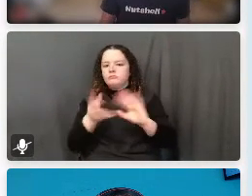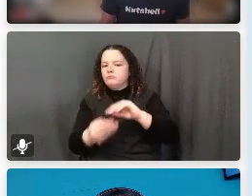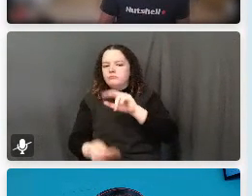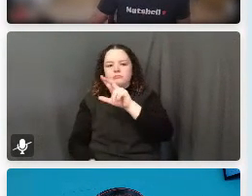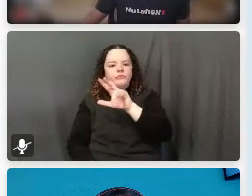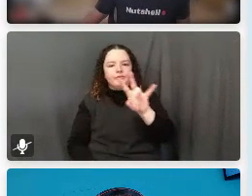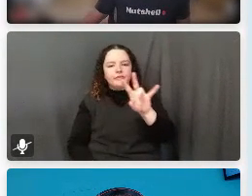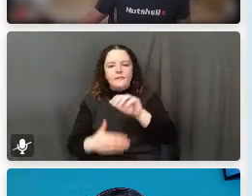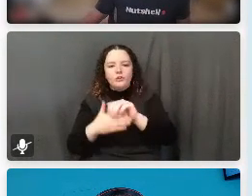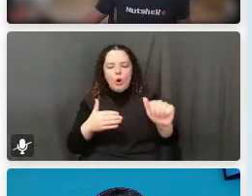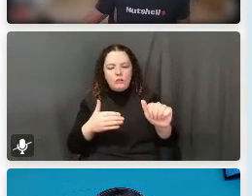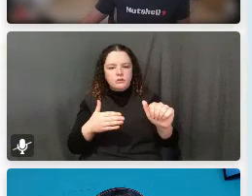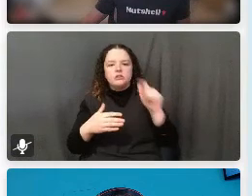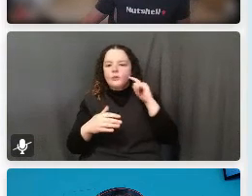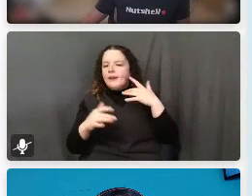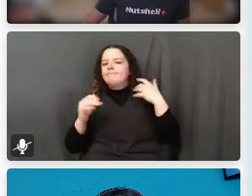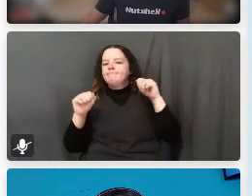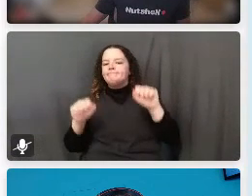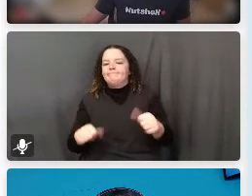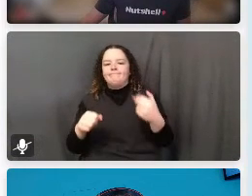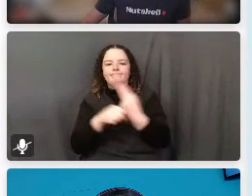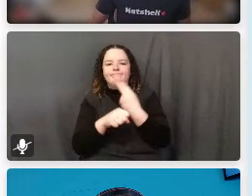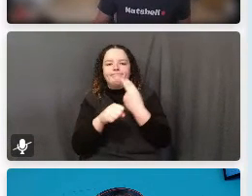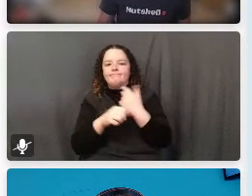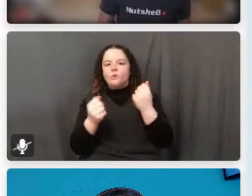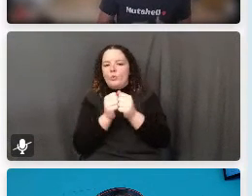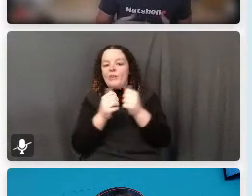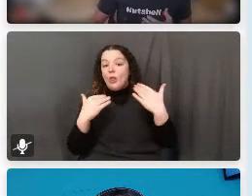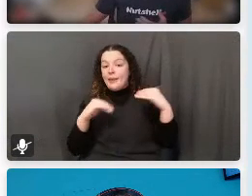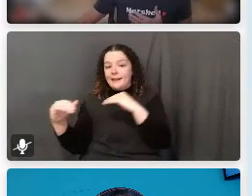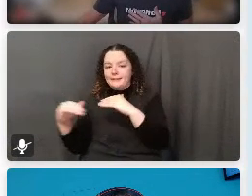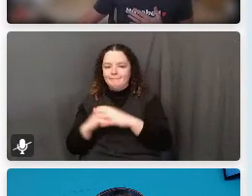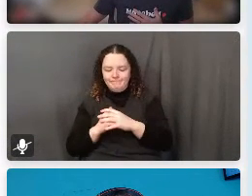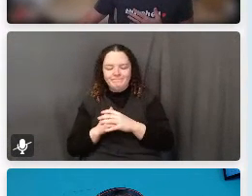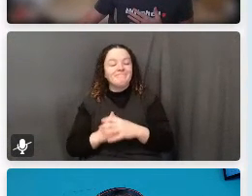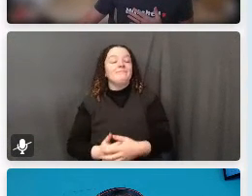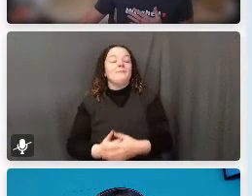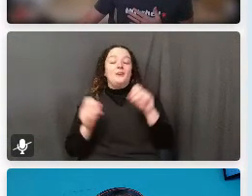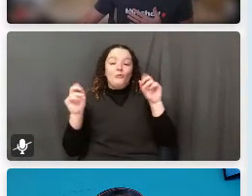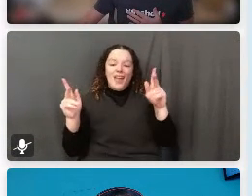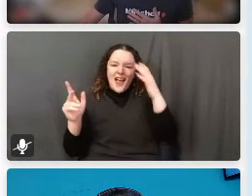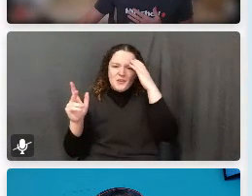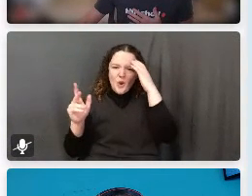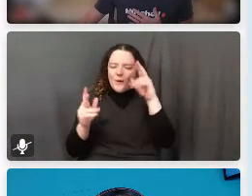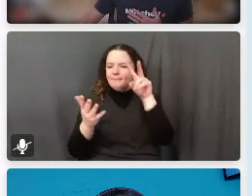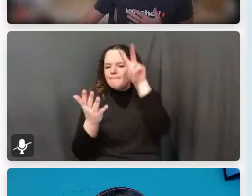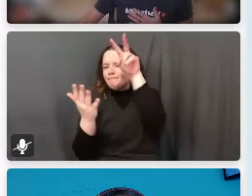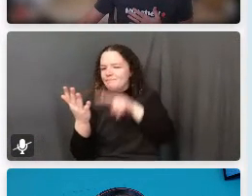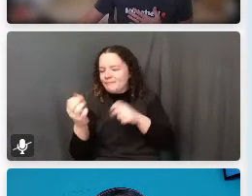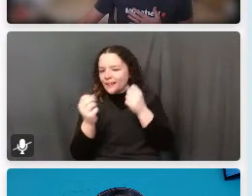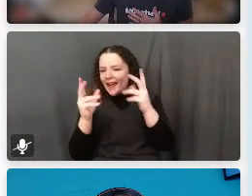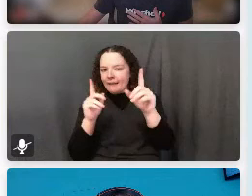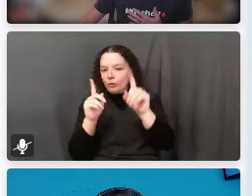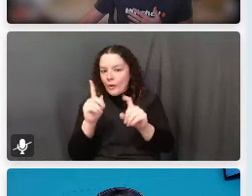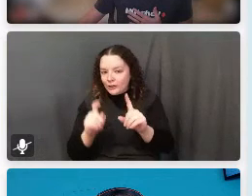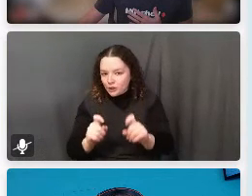unlimited use of that landing page feature. So with that being said, I know we had a lot of questions in the chat. I'll try to scroll through and see all of them,